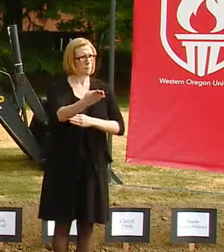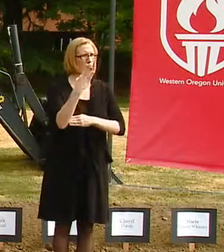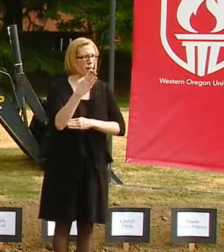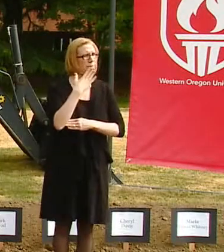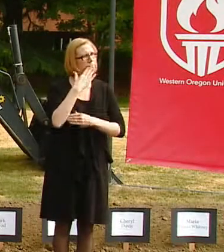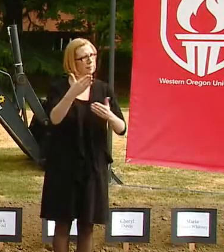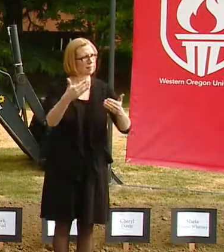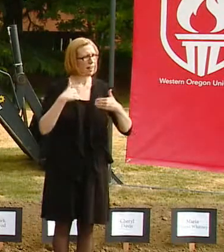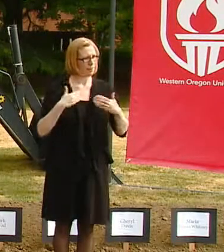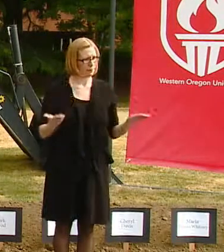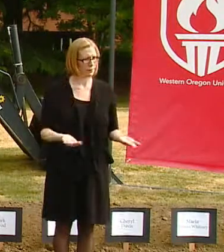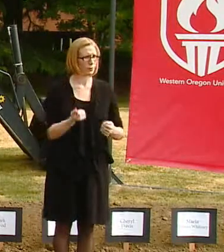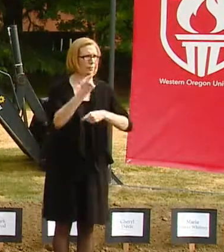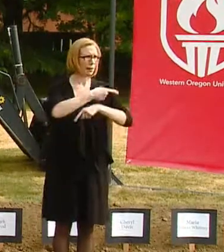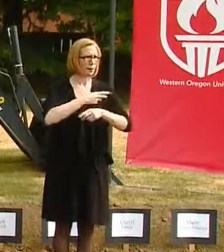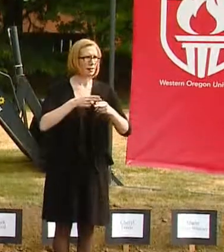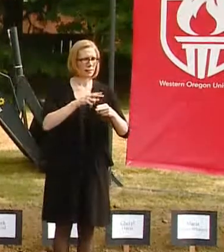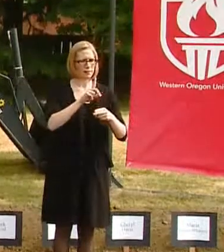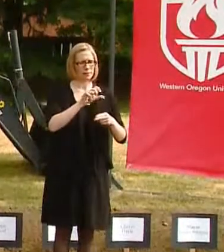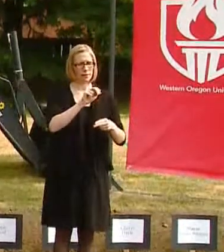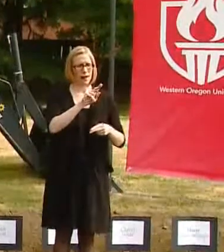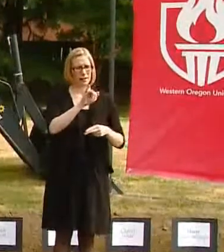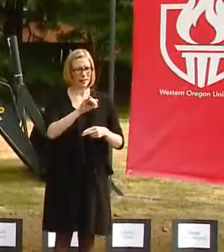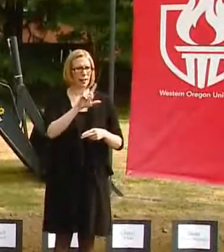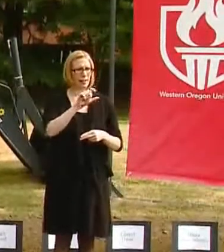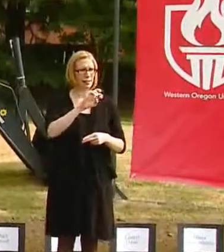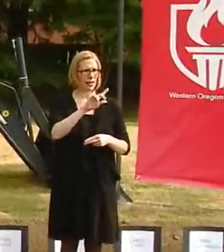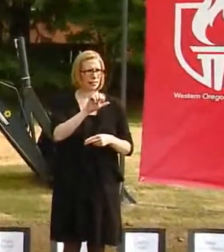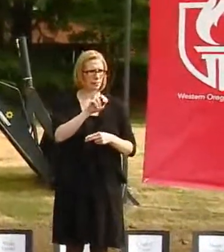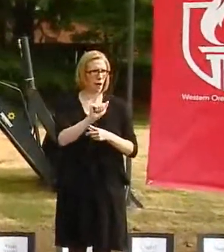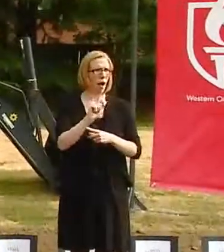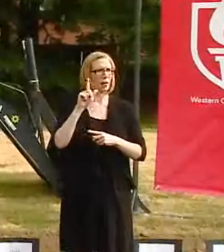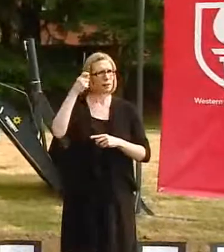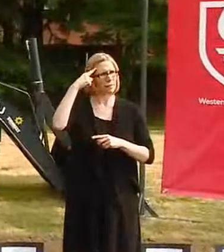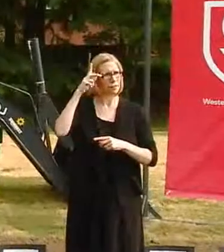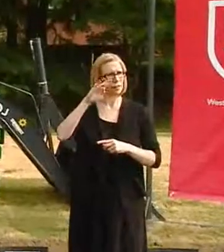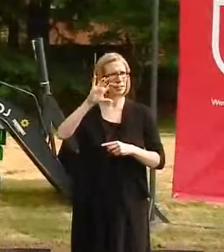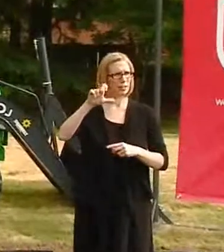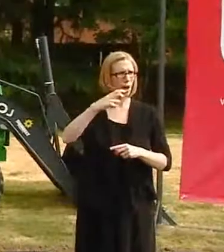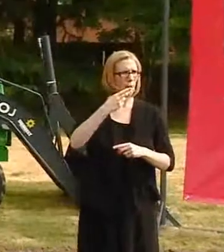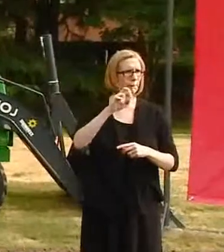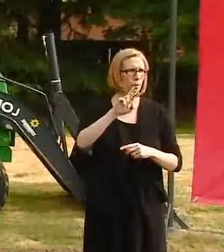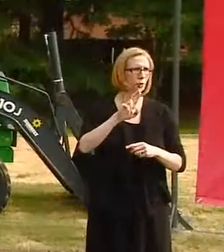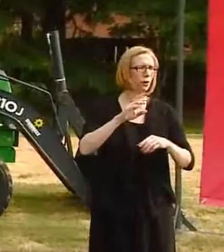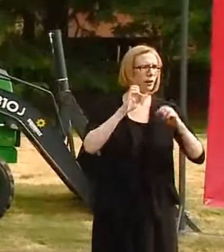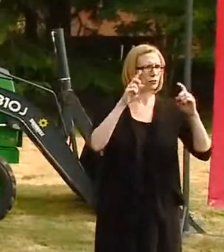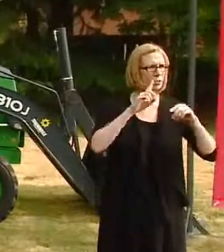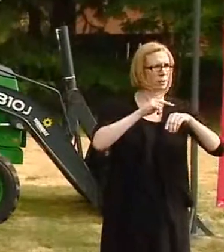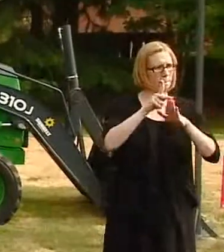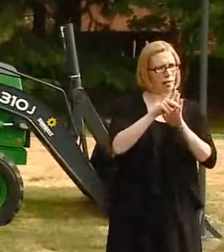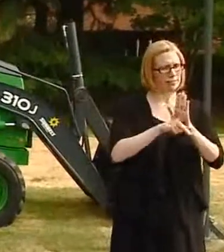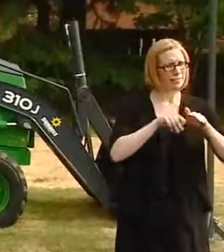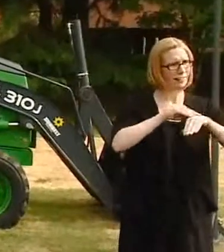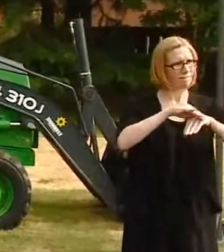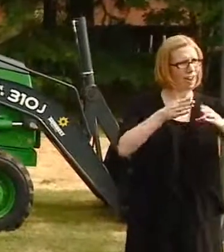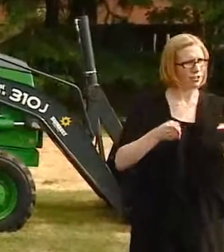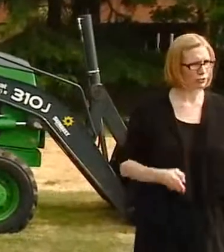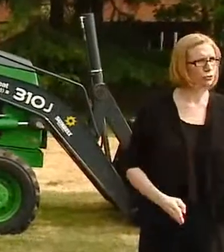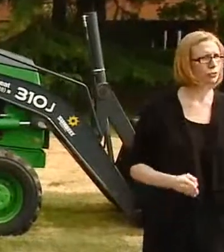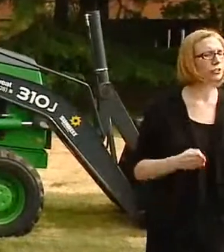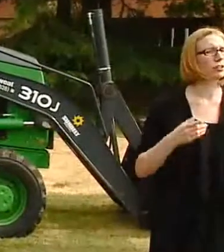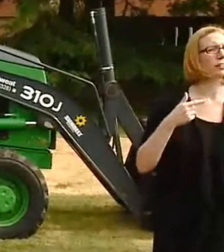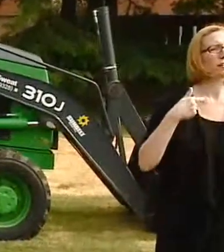Good morning, and thank you for having me here today. My name is Danny Ledesma, and I'm Governor Kitzhaber's Education Policy Advisor. And I'd like